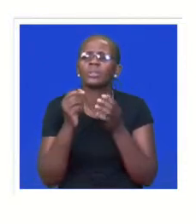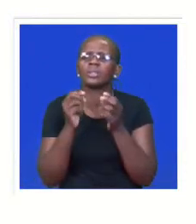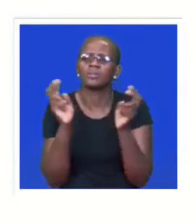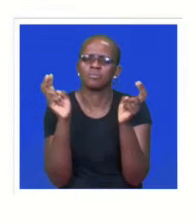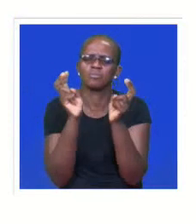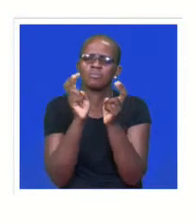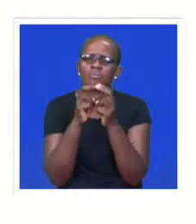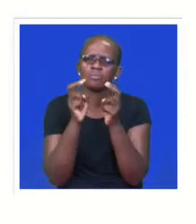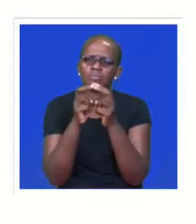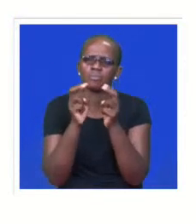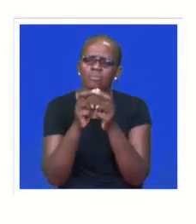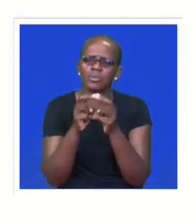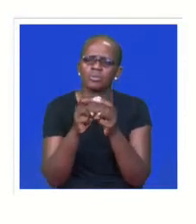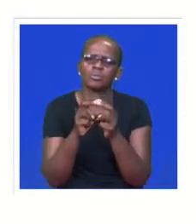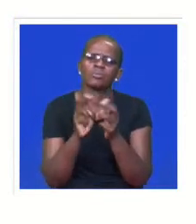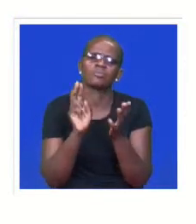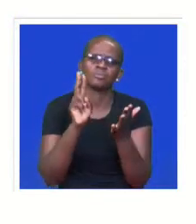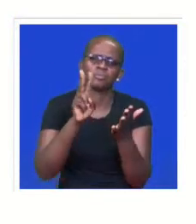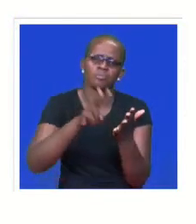bell,